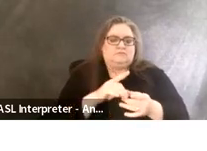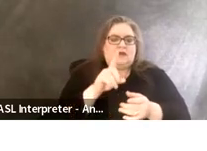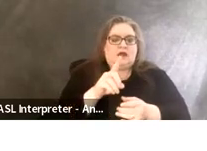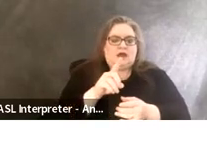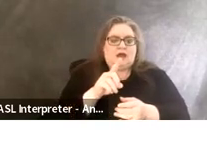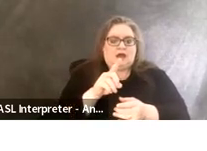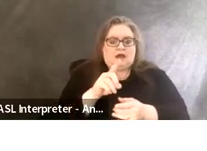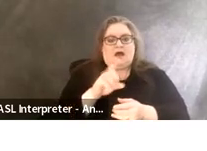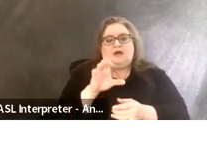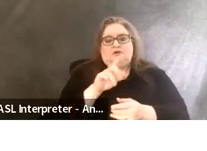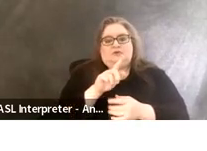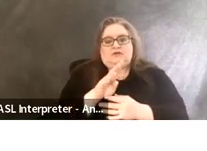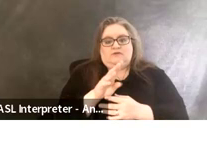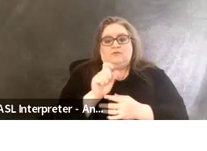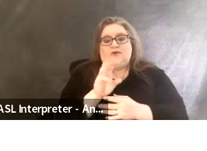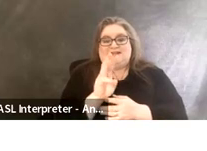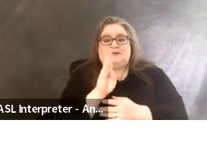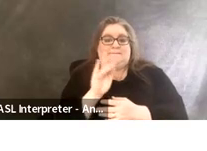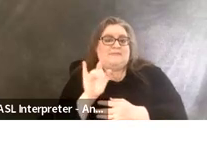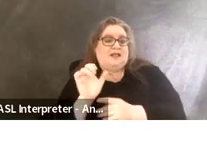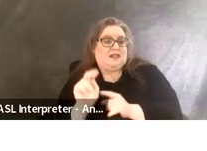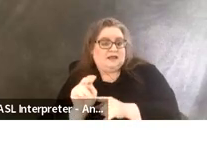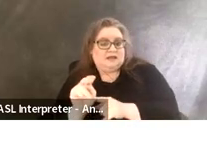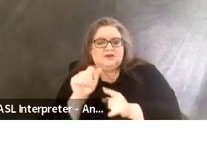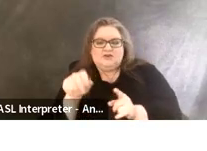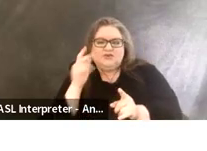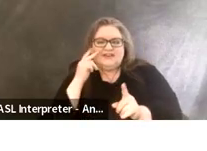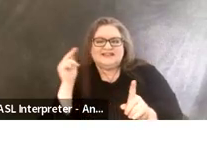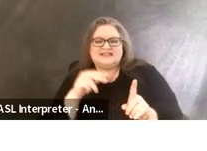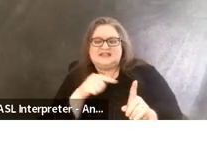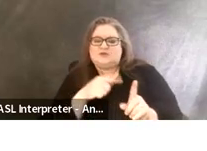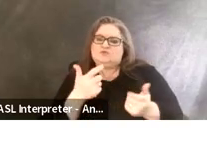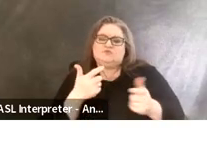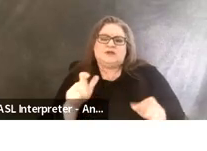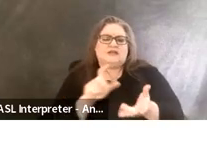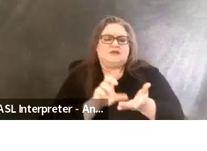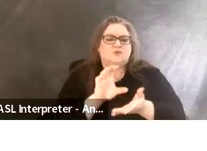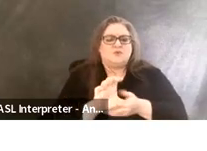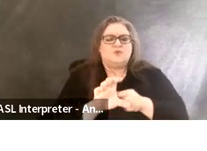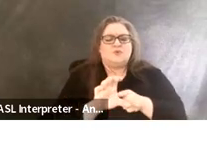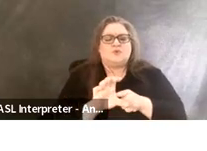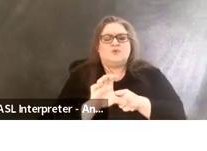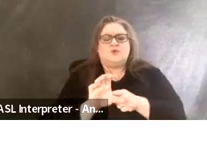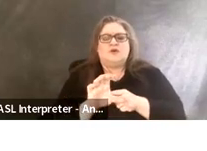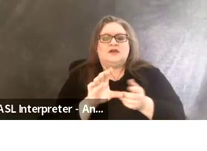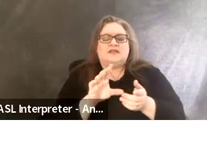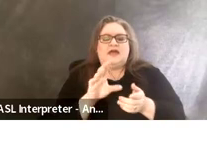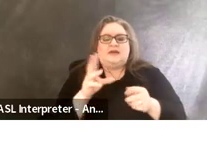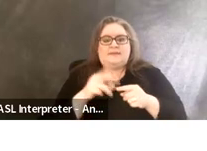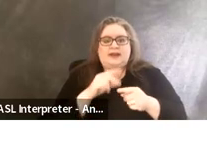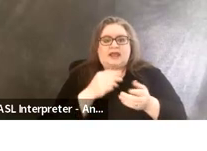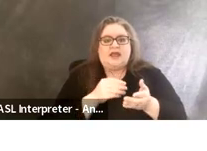124.6 of that billion. So you can see the major chunk that Medicaid funds.